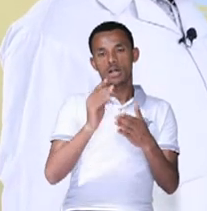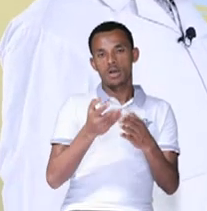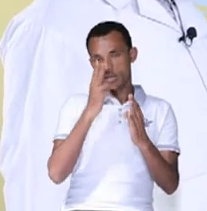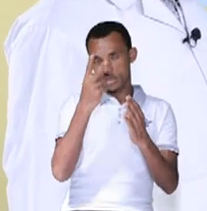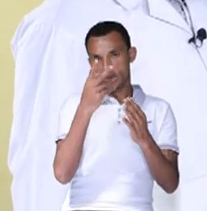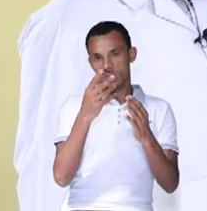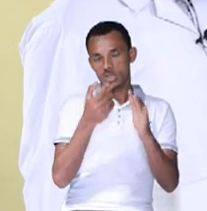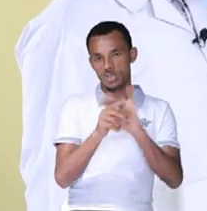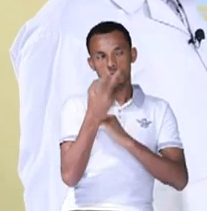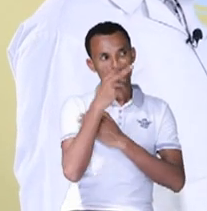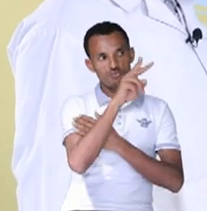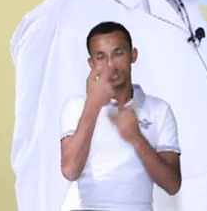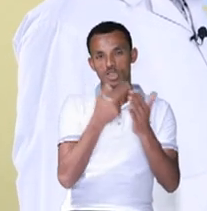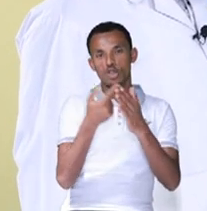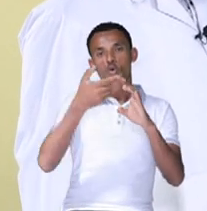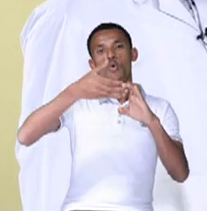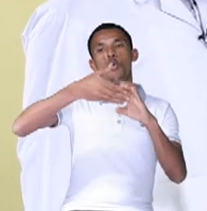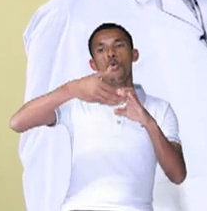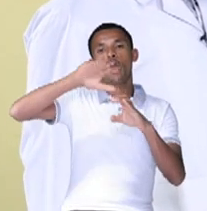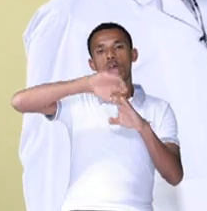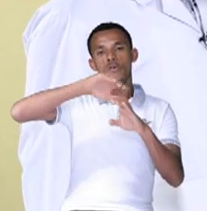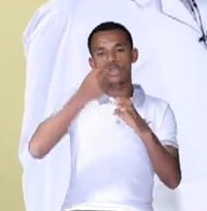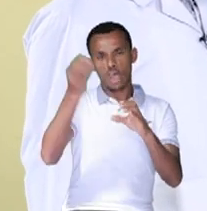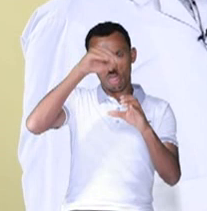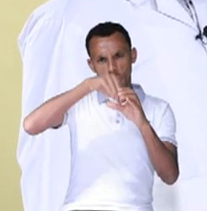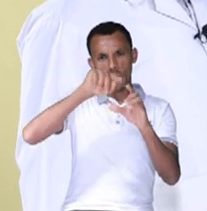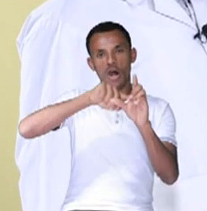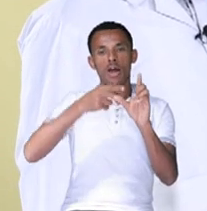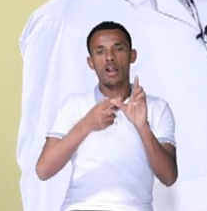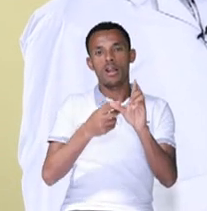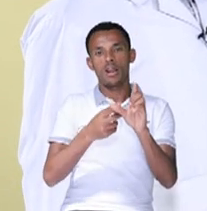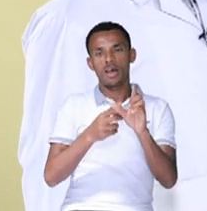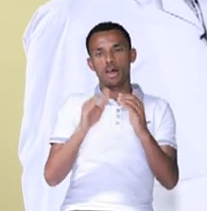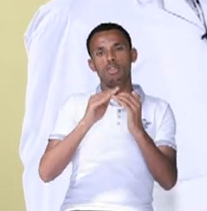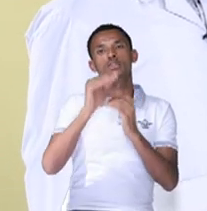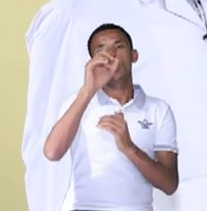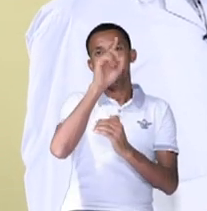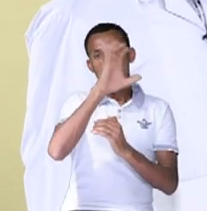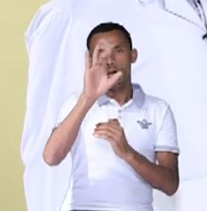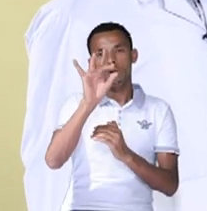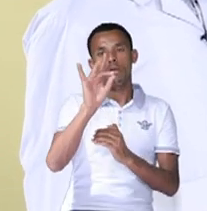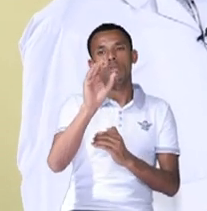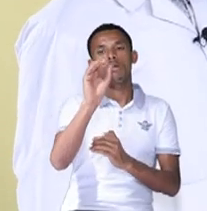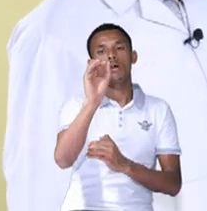example. This one is a concave. The interior angle greater than 180